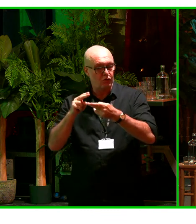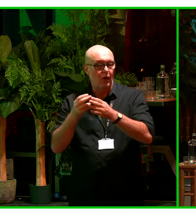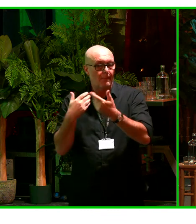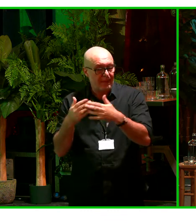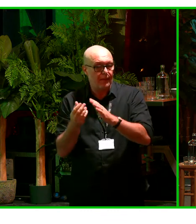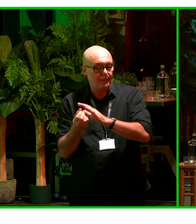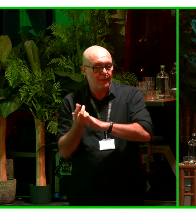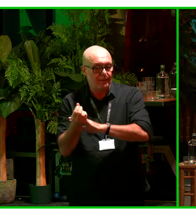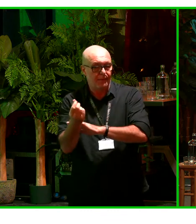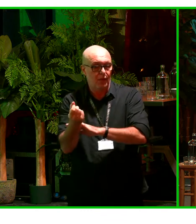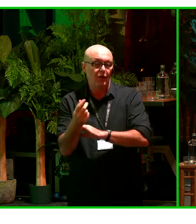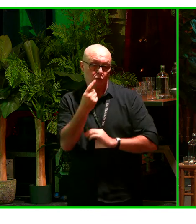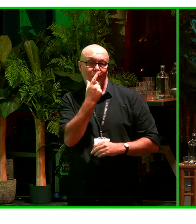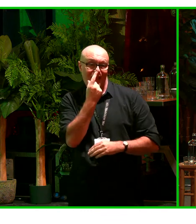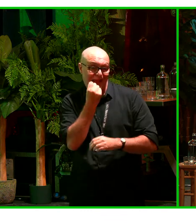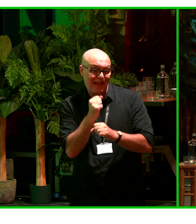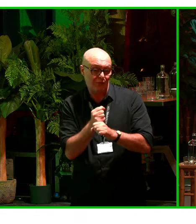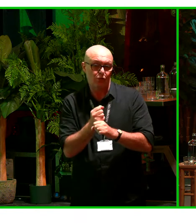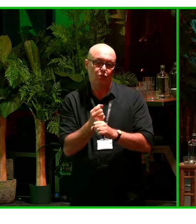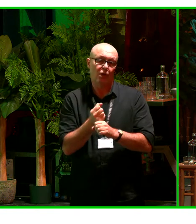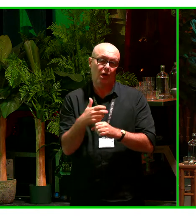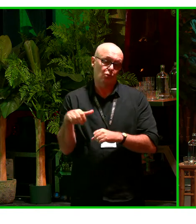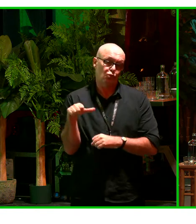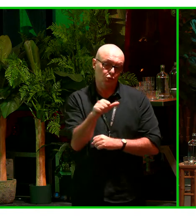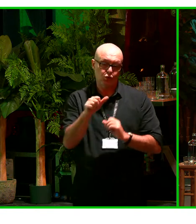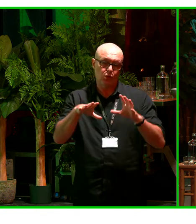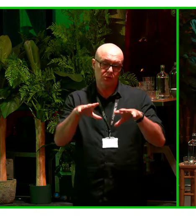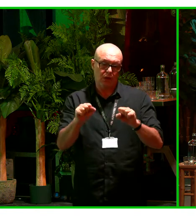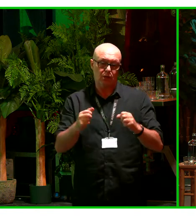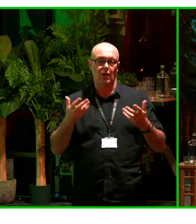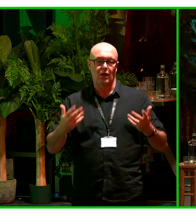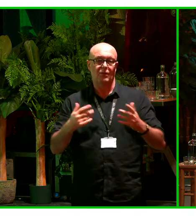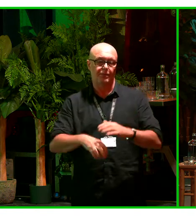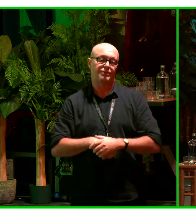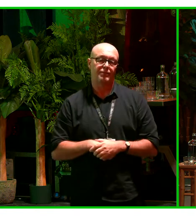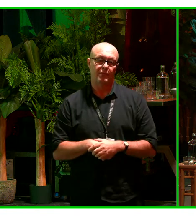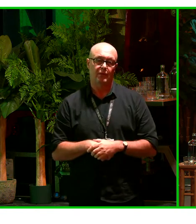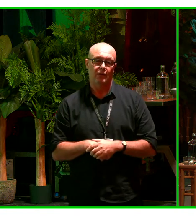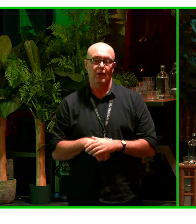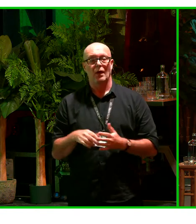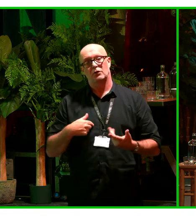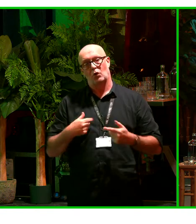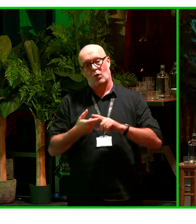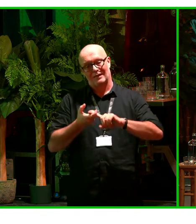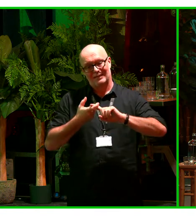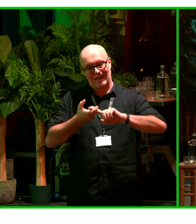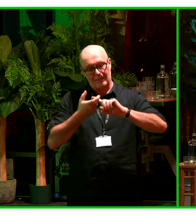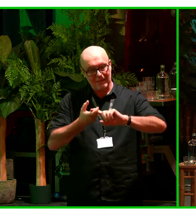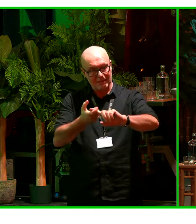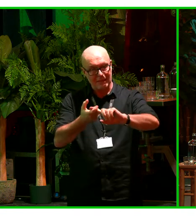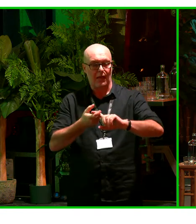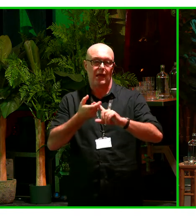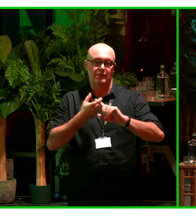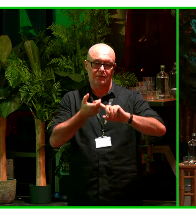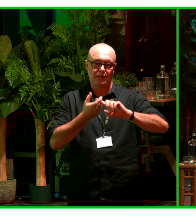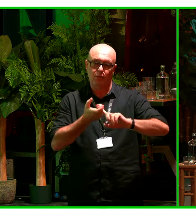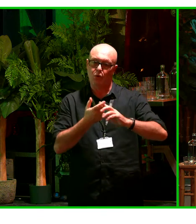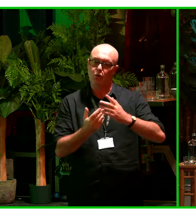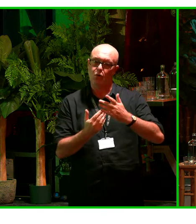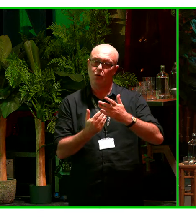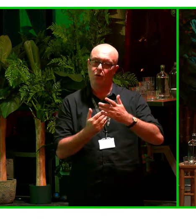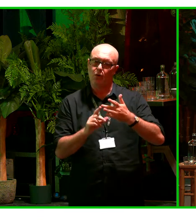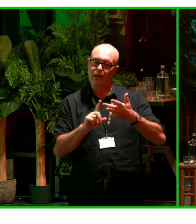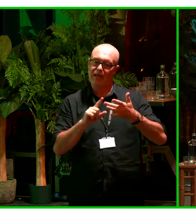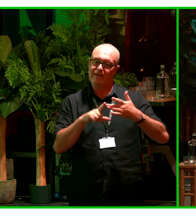can start it now. And for me, sustainability and sustainable infrastructure, it goes hand in hand